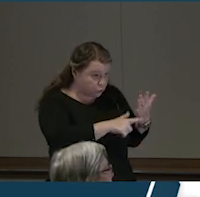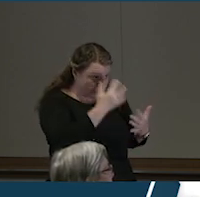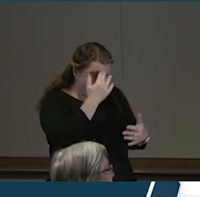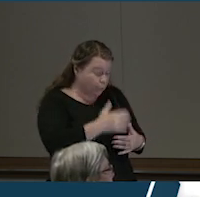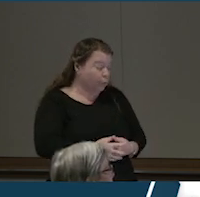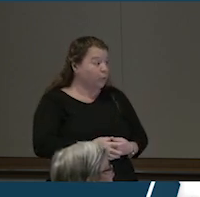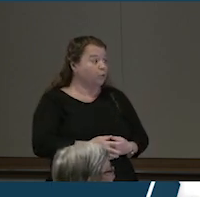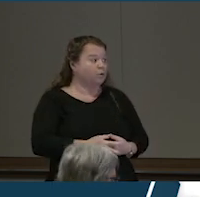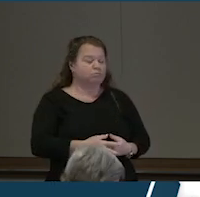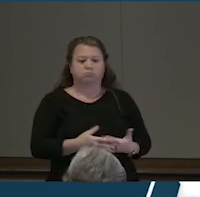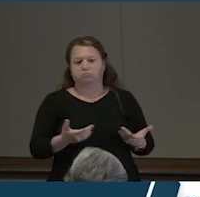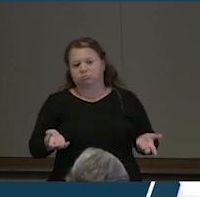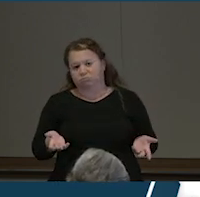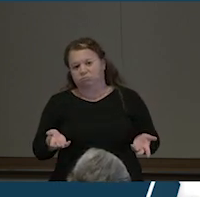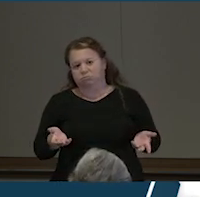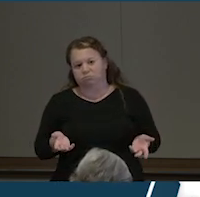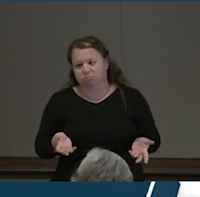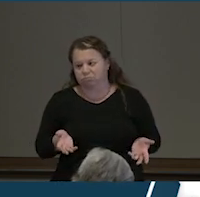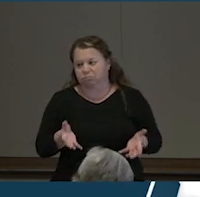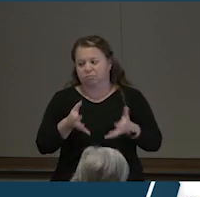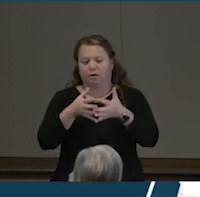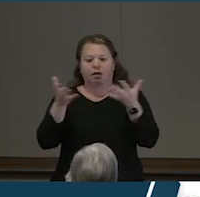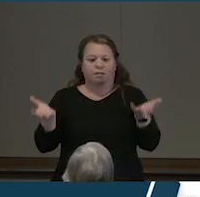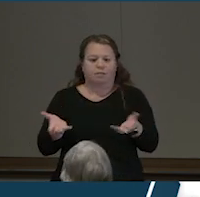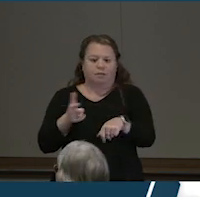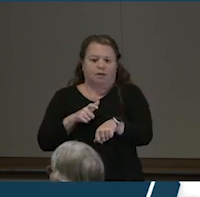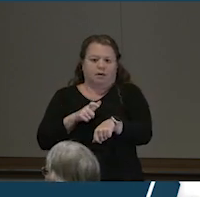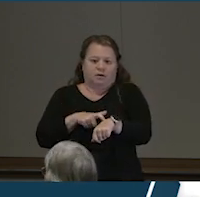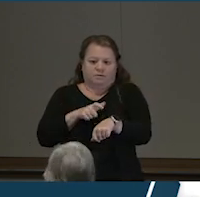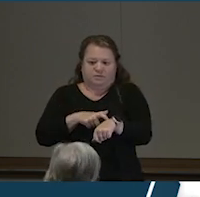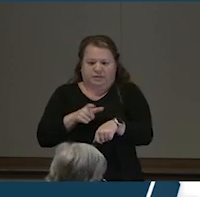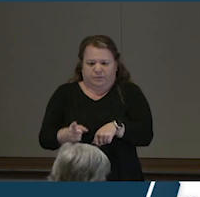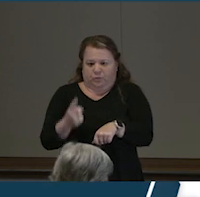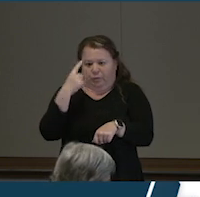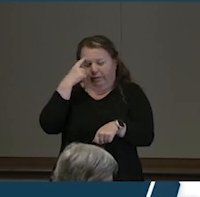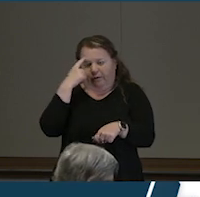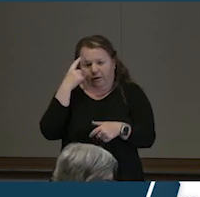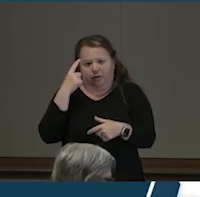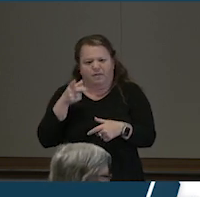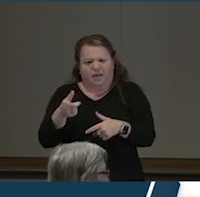And because a lot of times when you think that they're trying